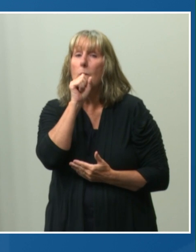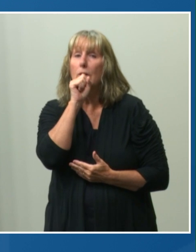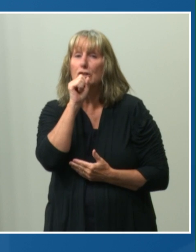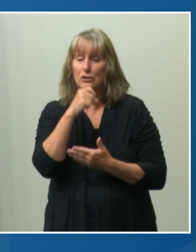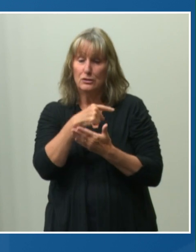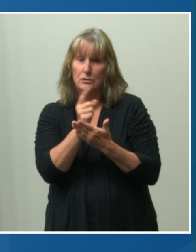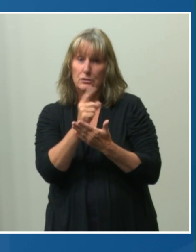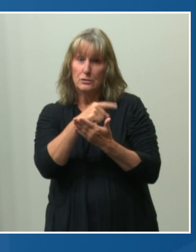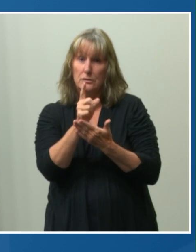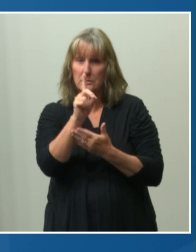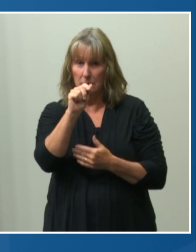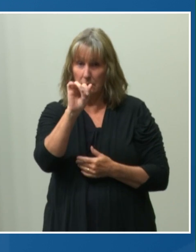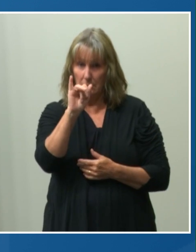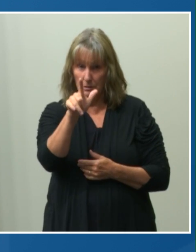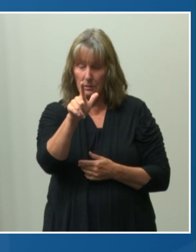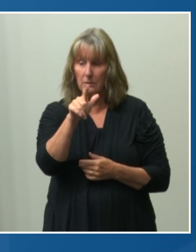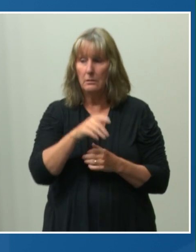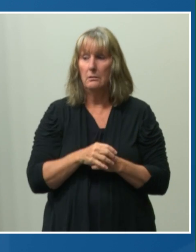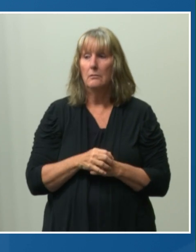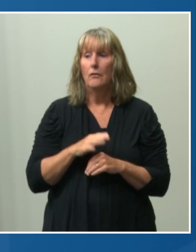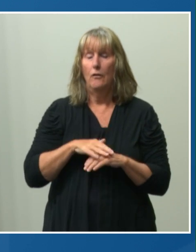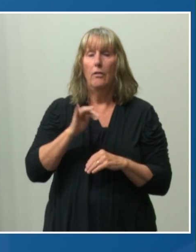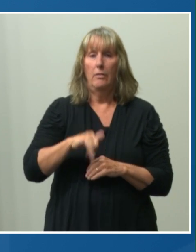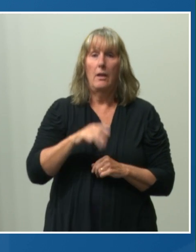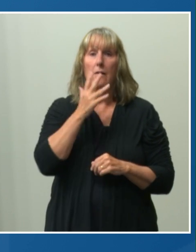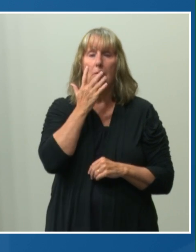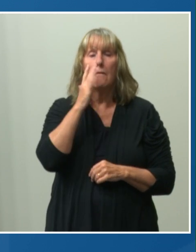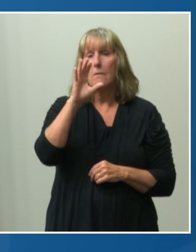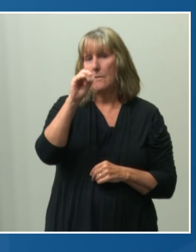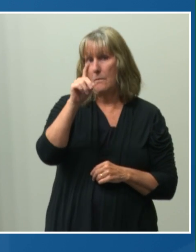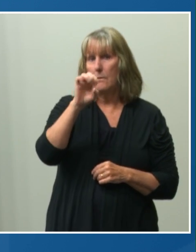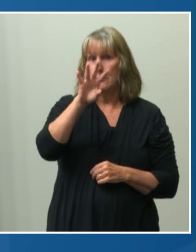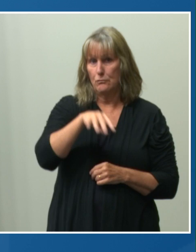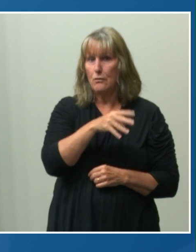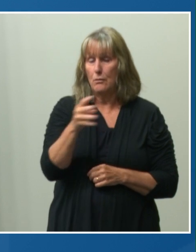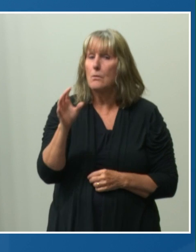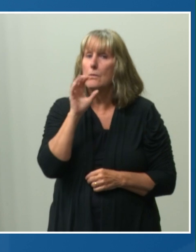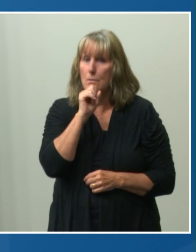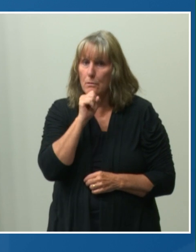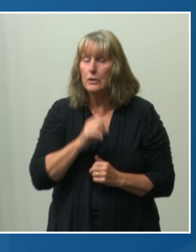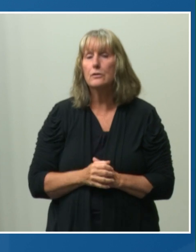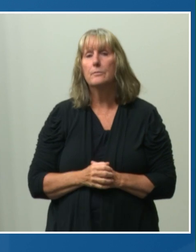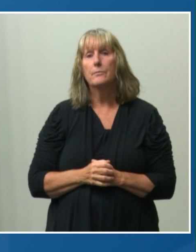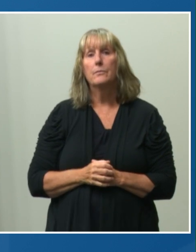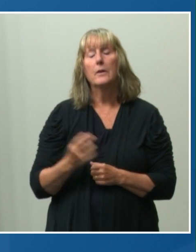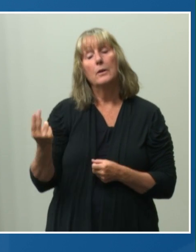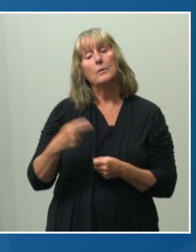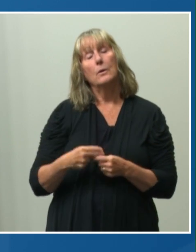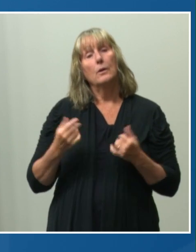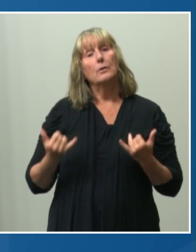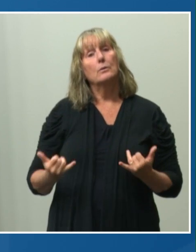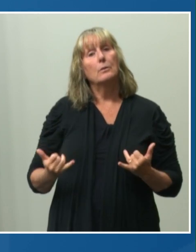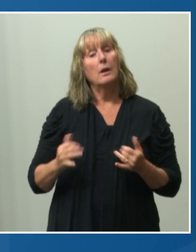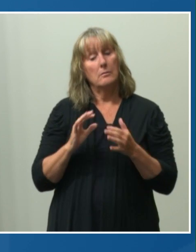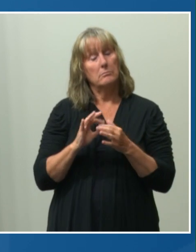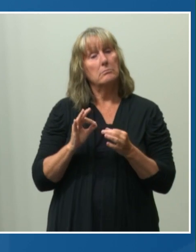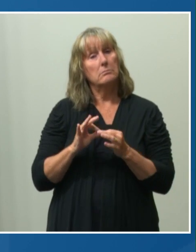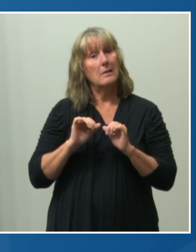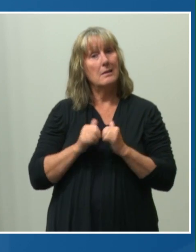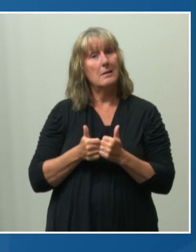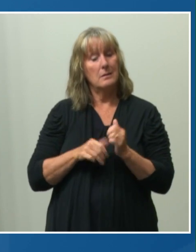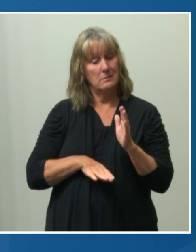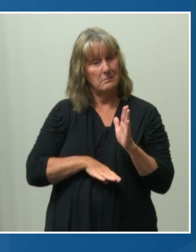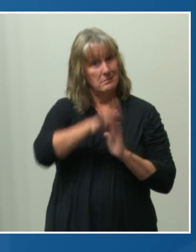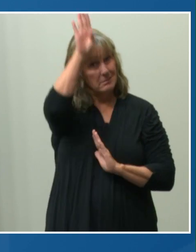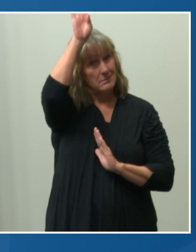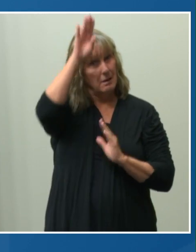square outlined in red on the color-coded chart in the orange area. Now, joining us today to talk about how this